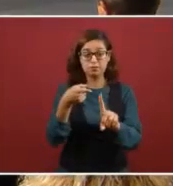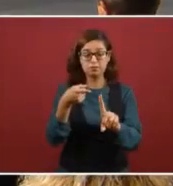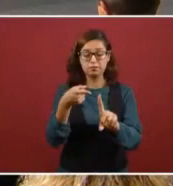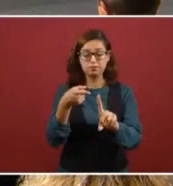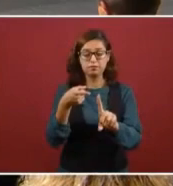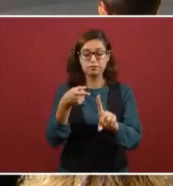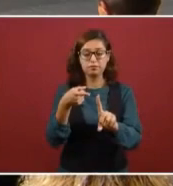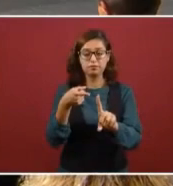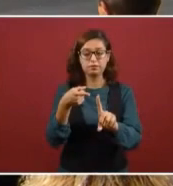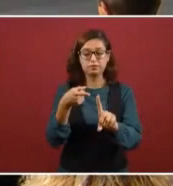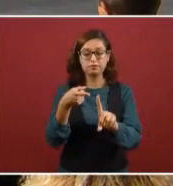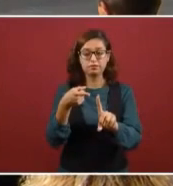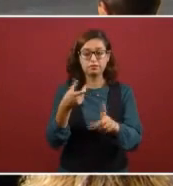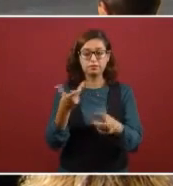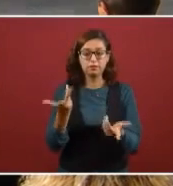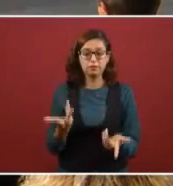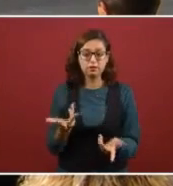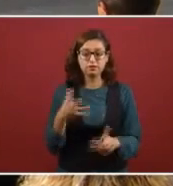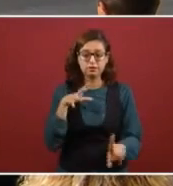to reach